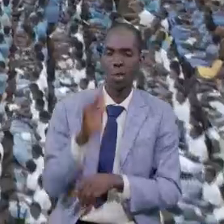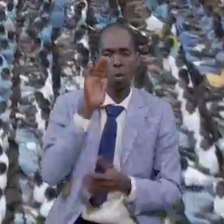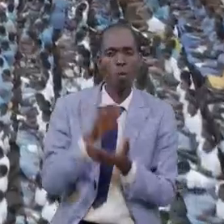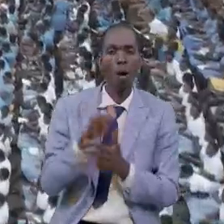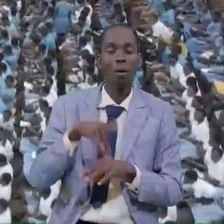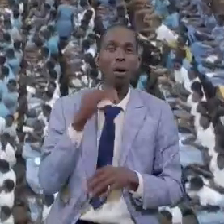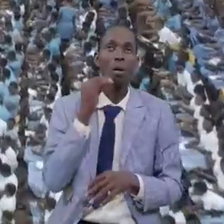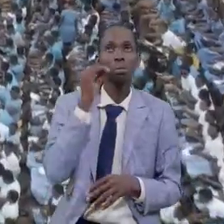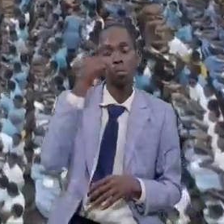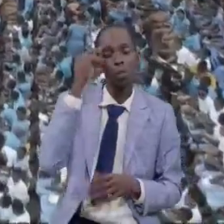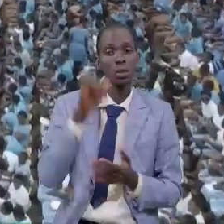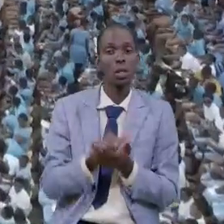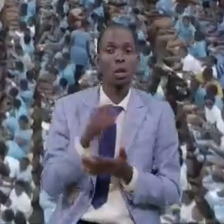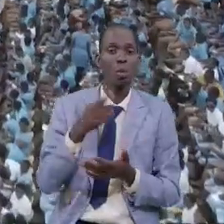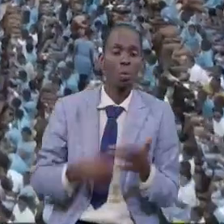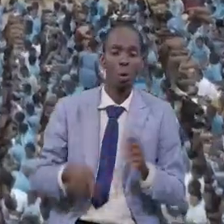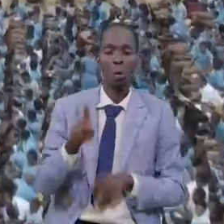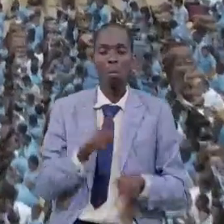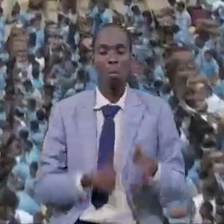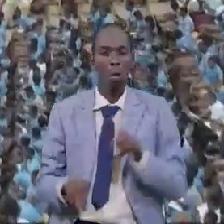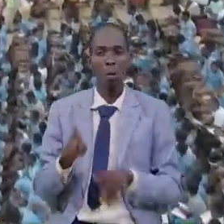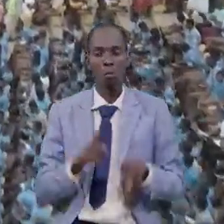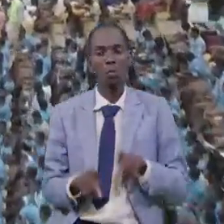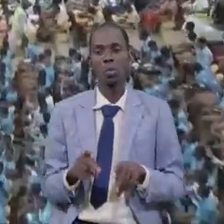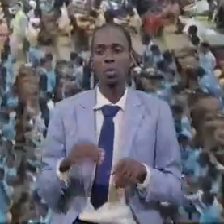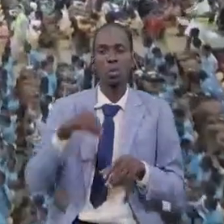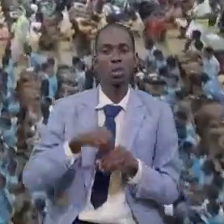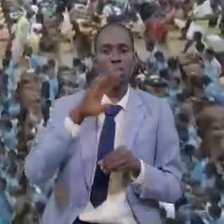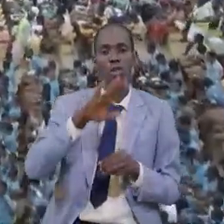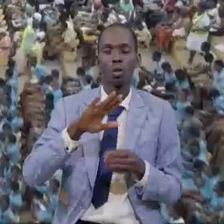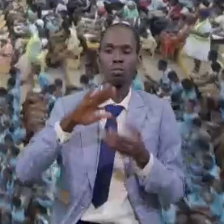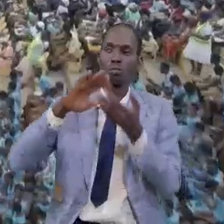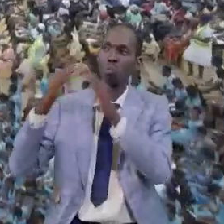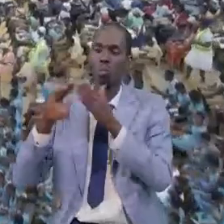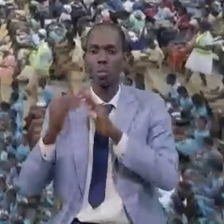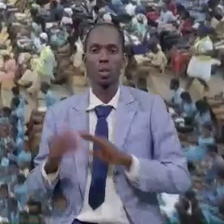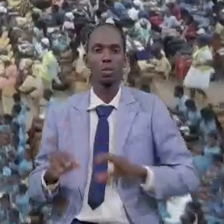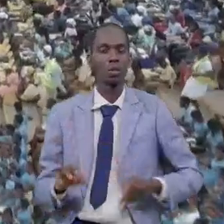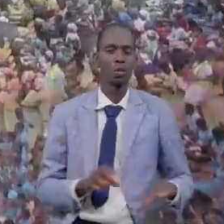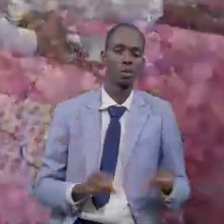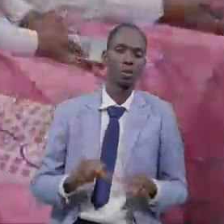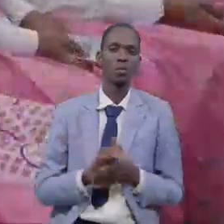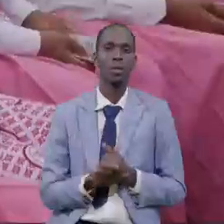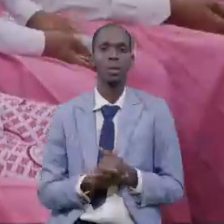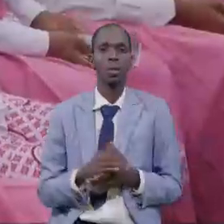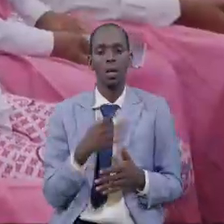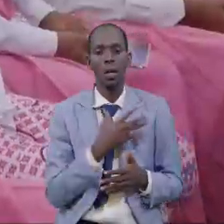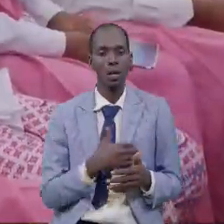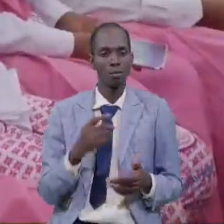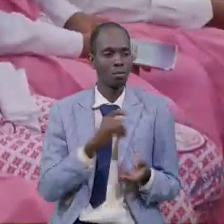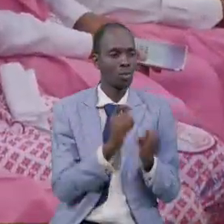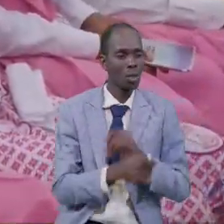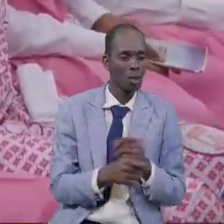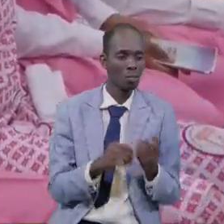people within your community does. Not only you change education and change medicine, change that, but you have